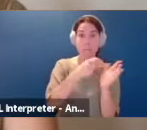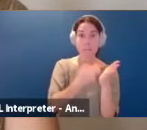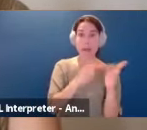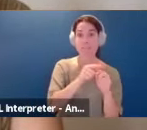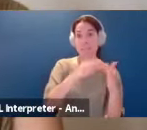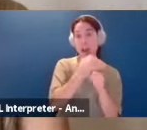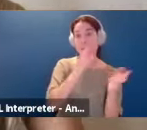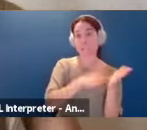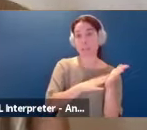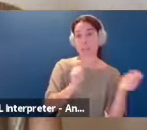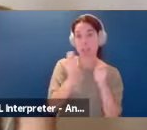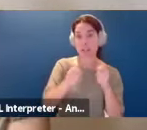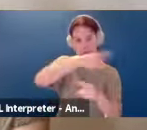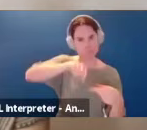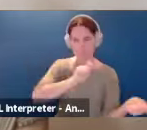you for listening